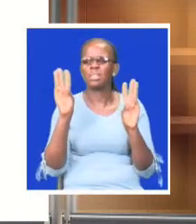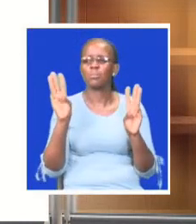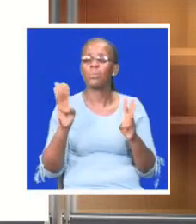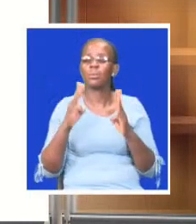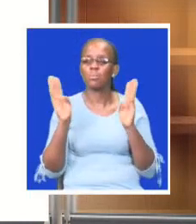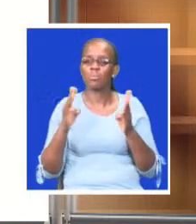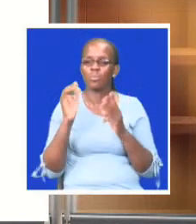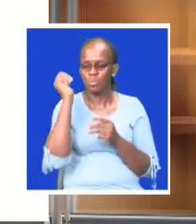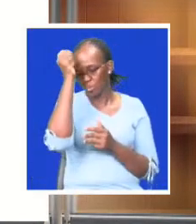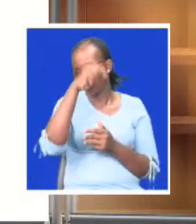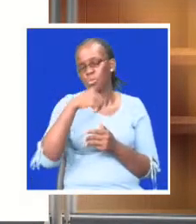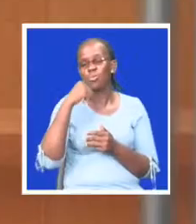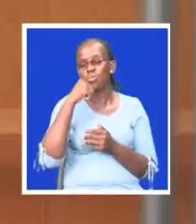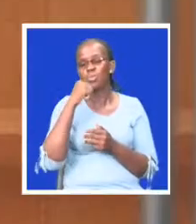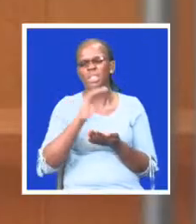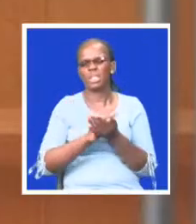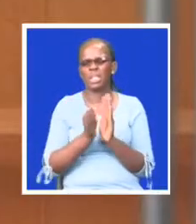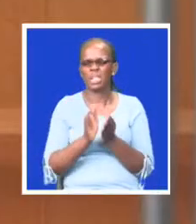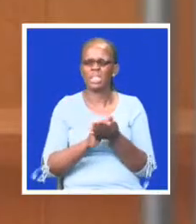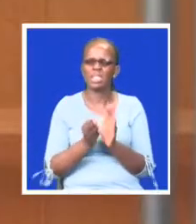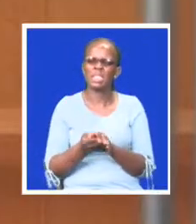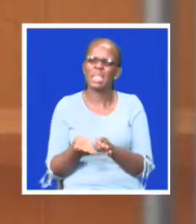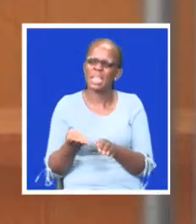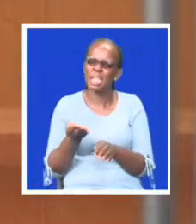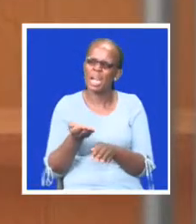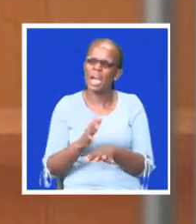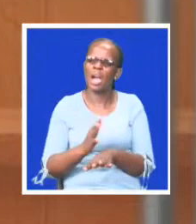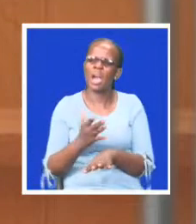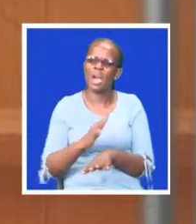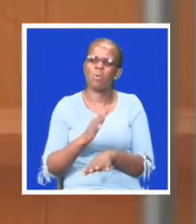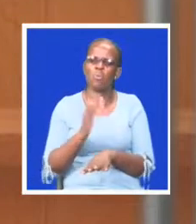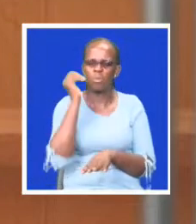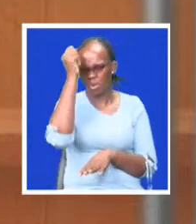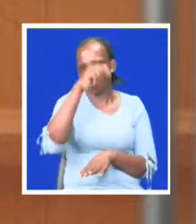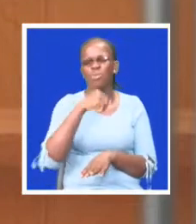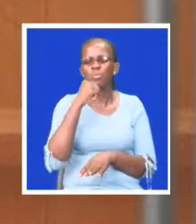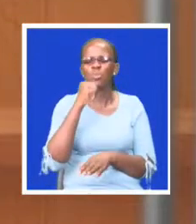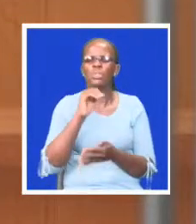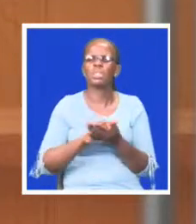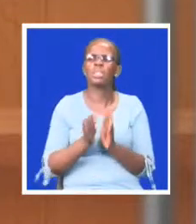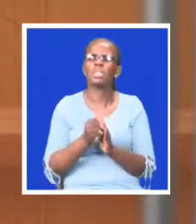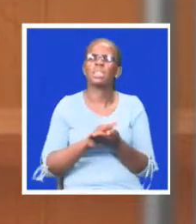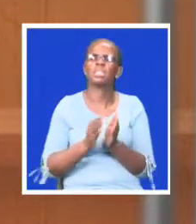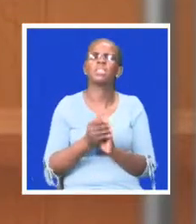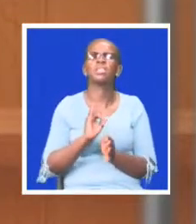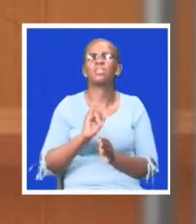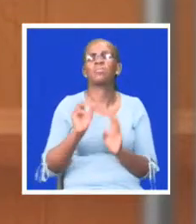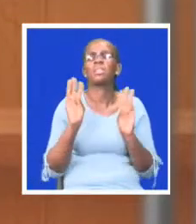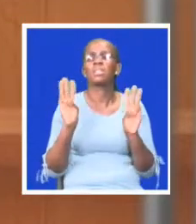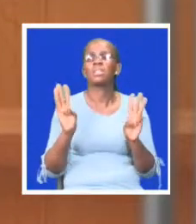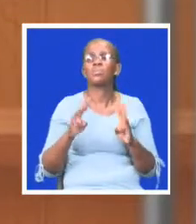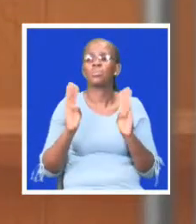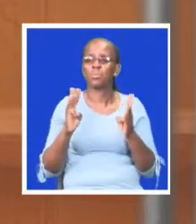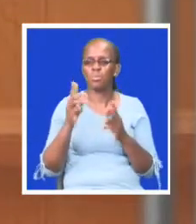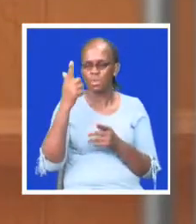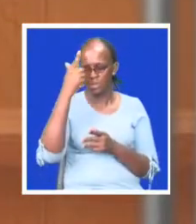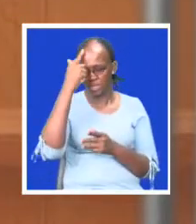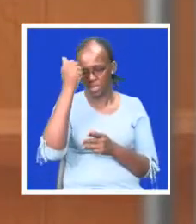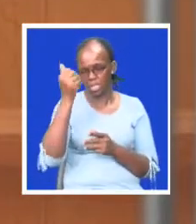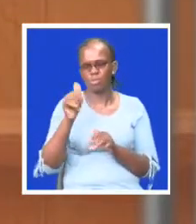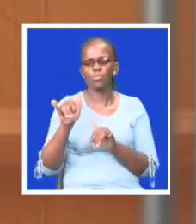how he created the first people. And we know that he created these people and put them in the Garden